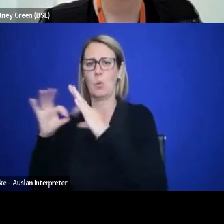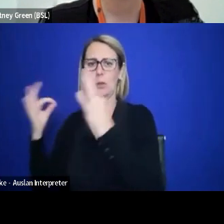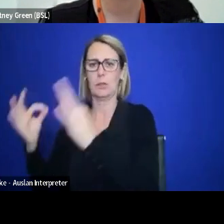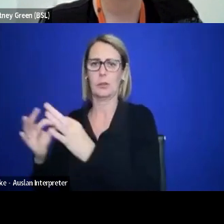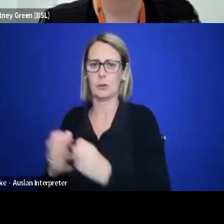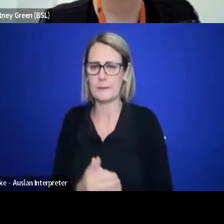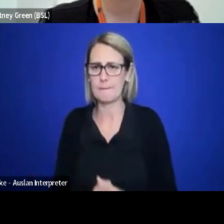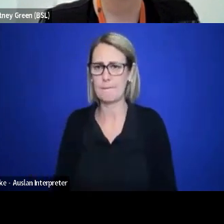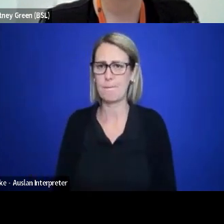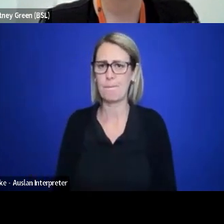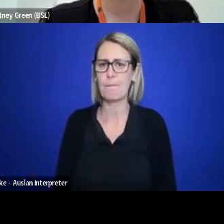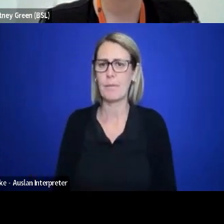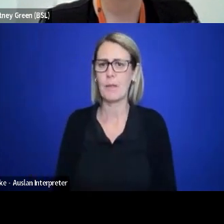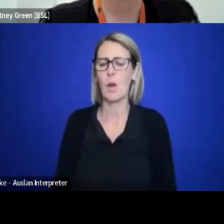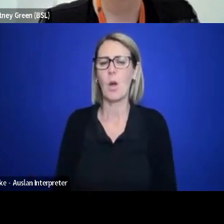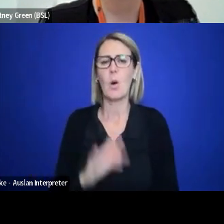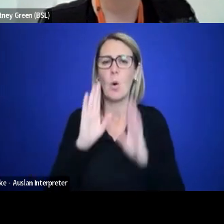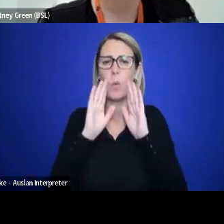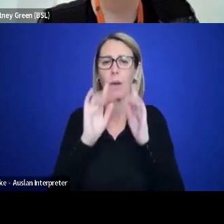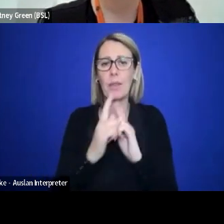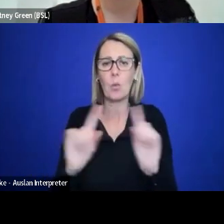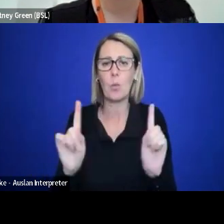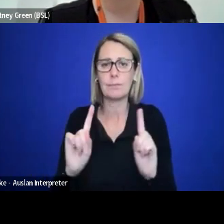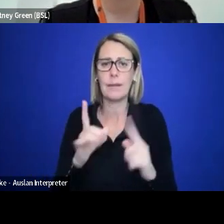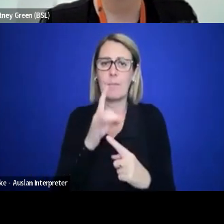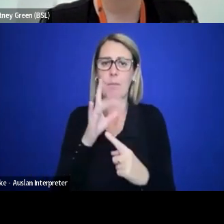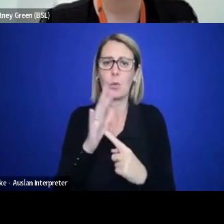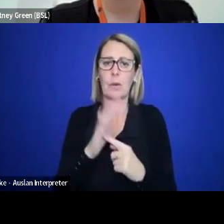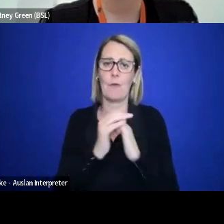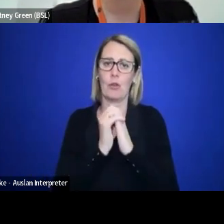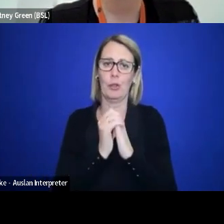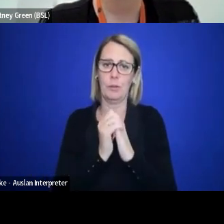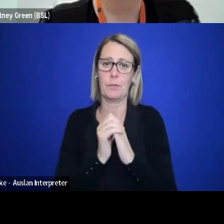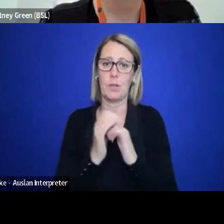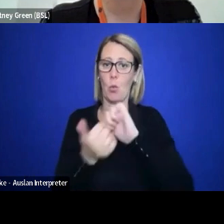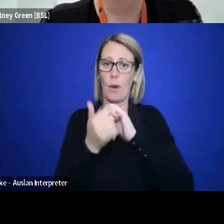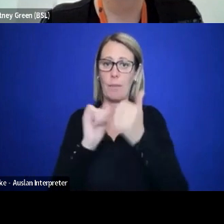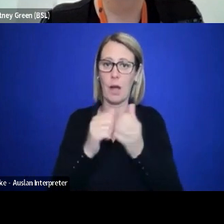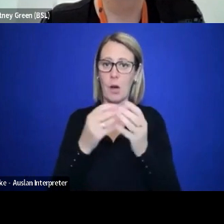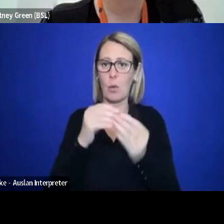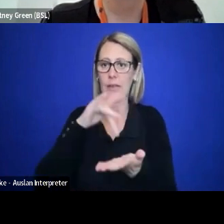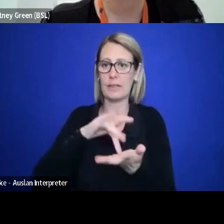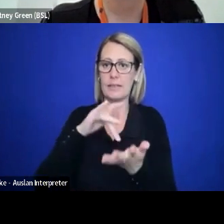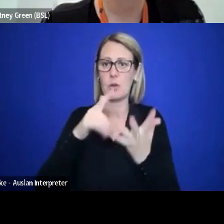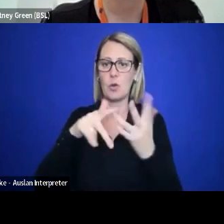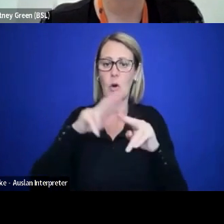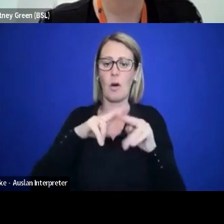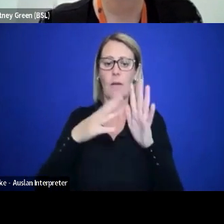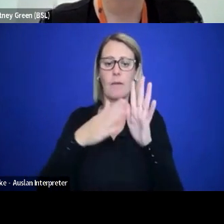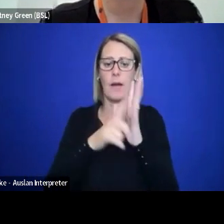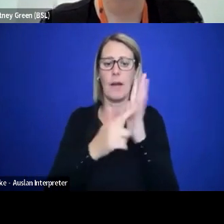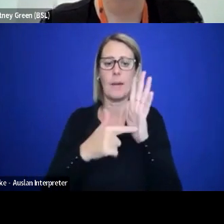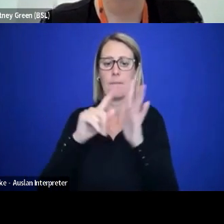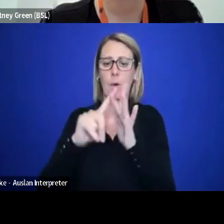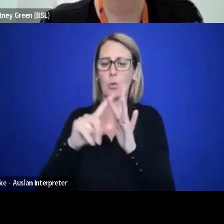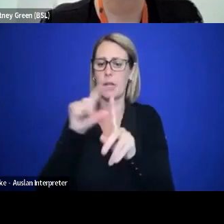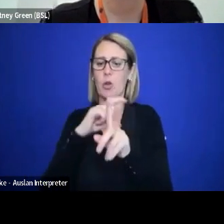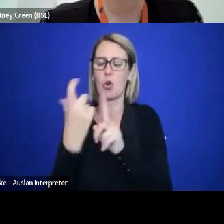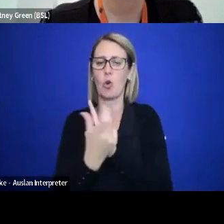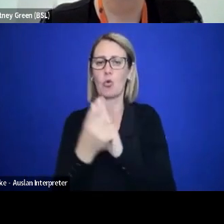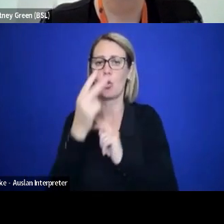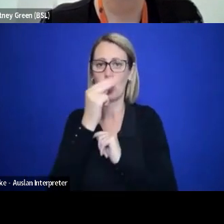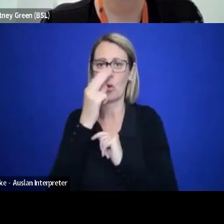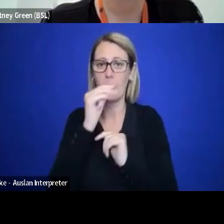But one of the things about that is friendships. So we partner with the Centre for Multicultural Youth, who've been a partner